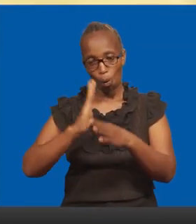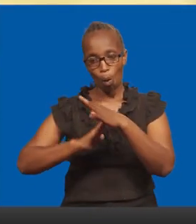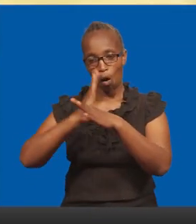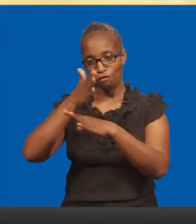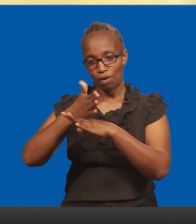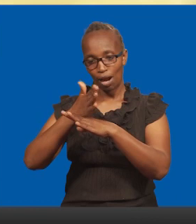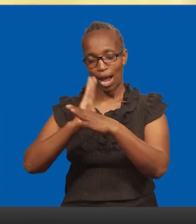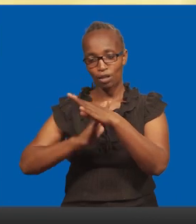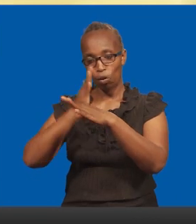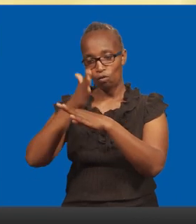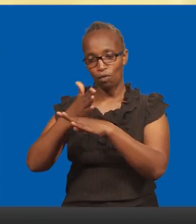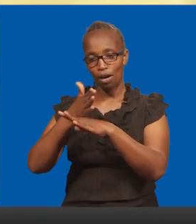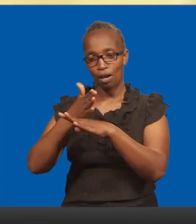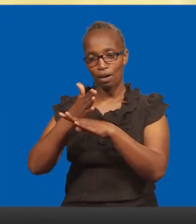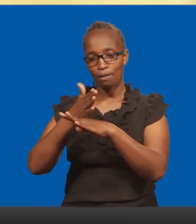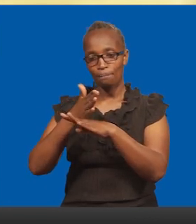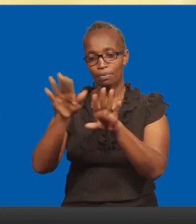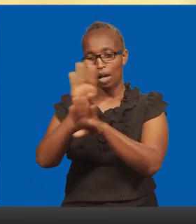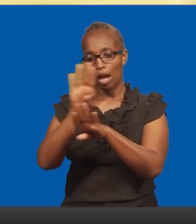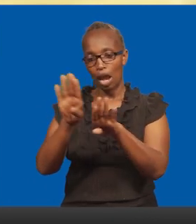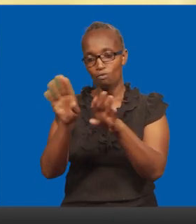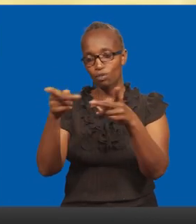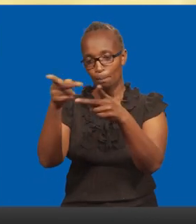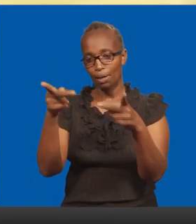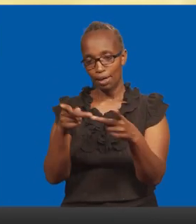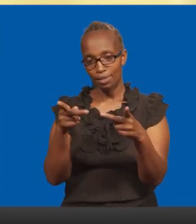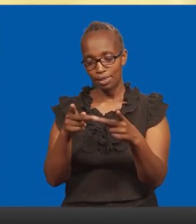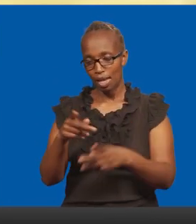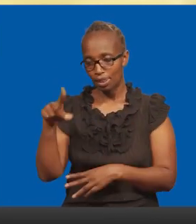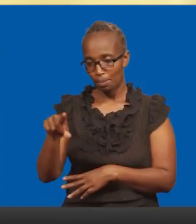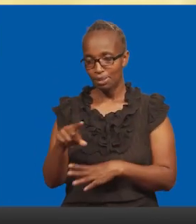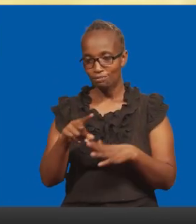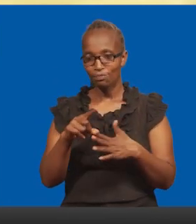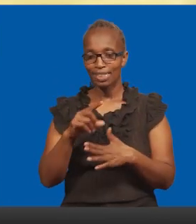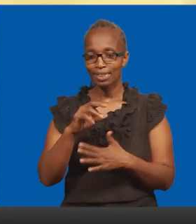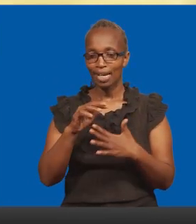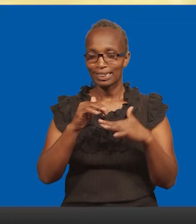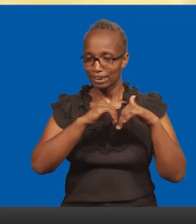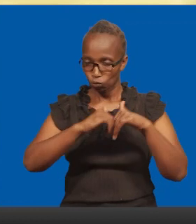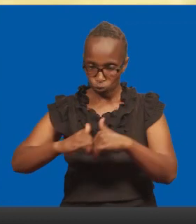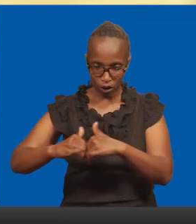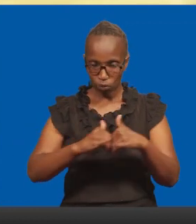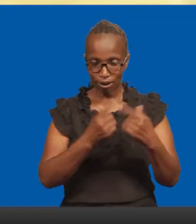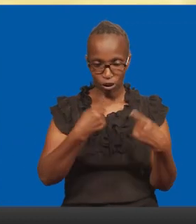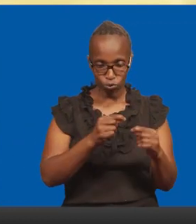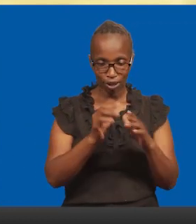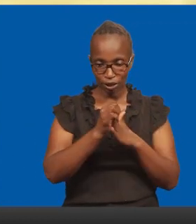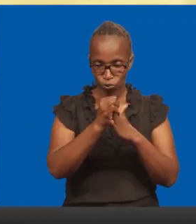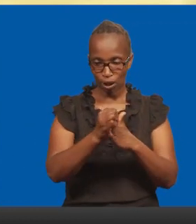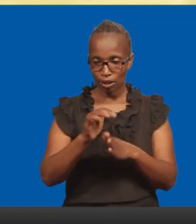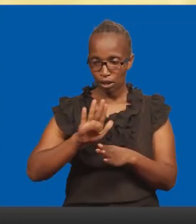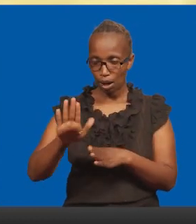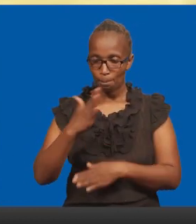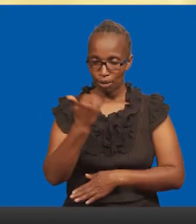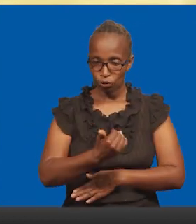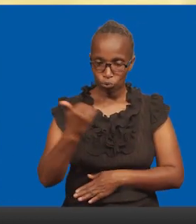over. Parents over and over everywhere. They are struggling